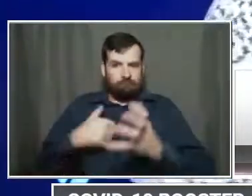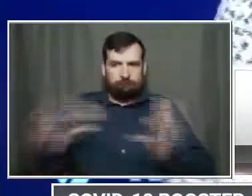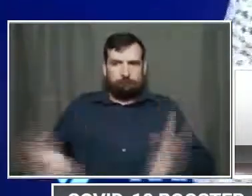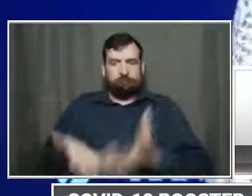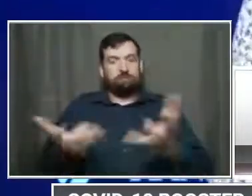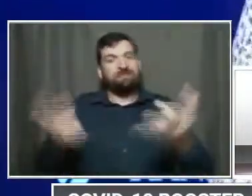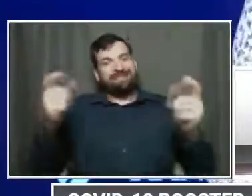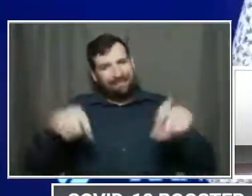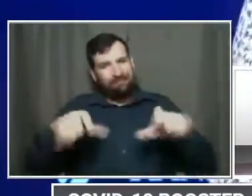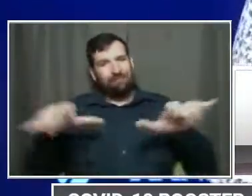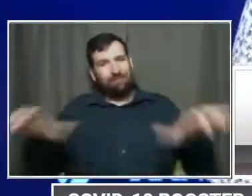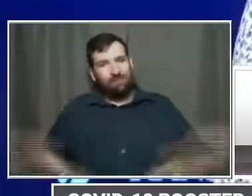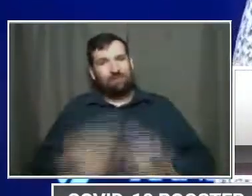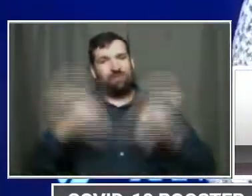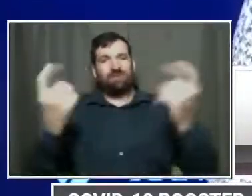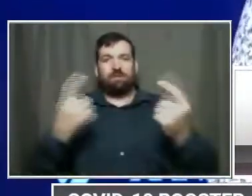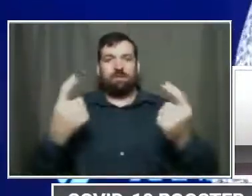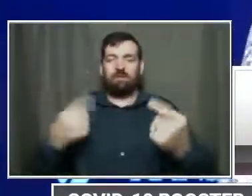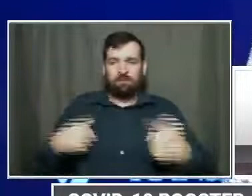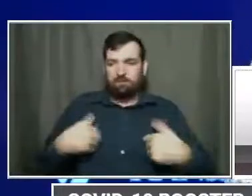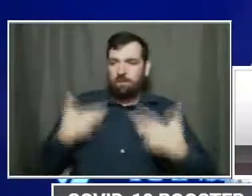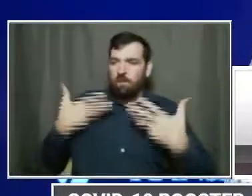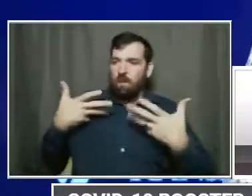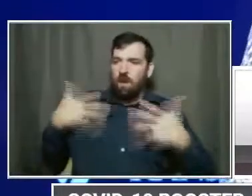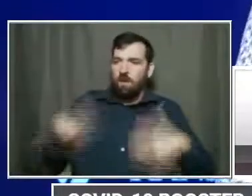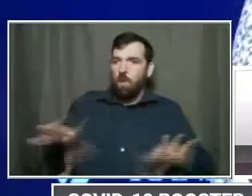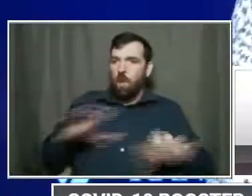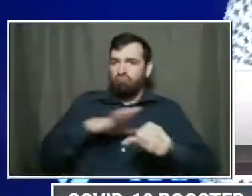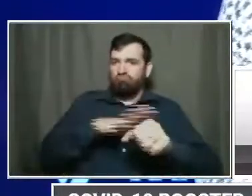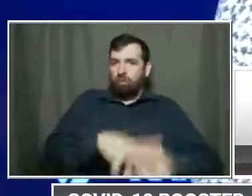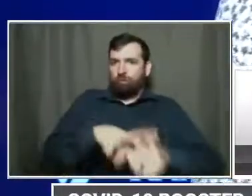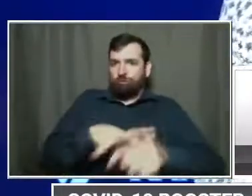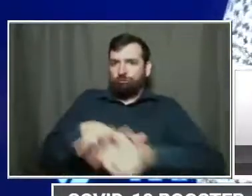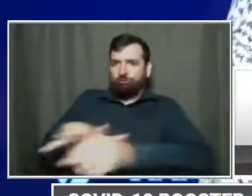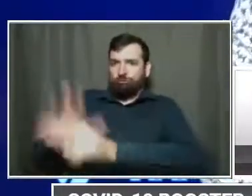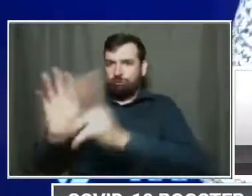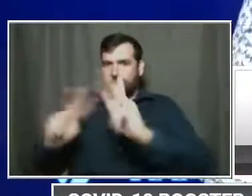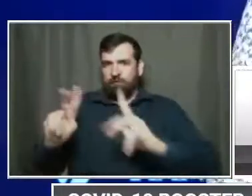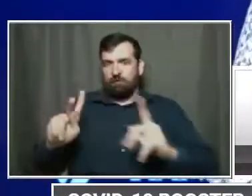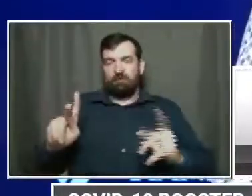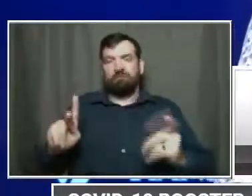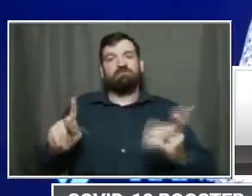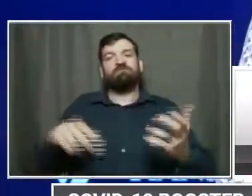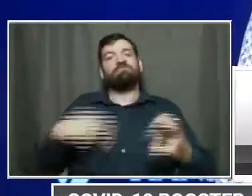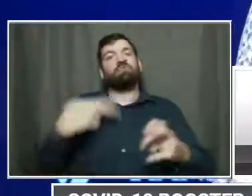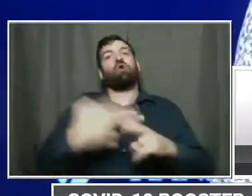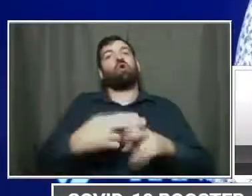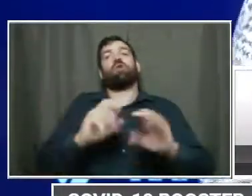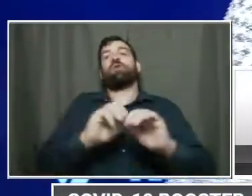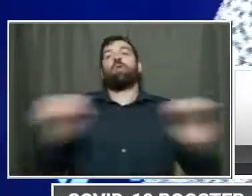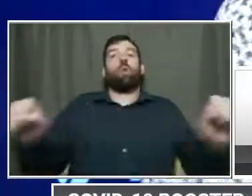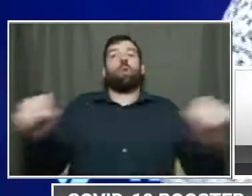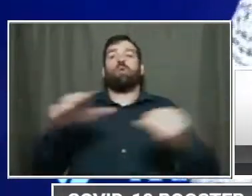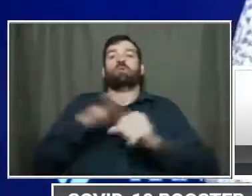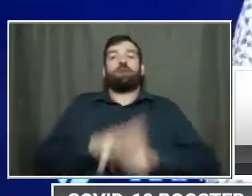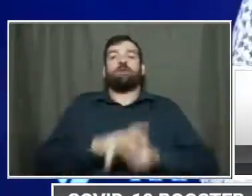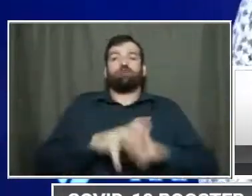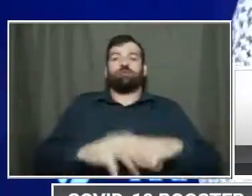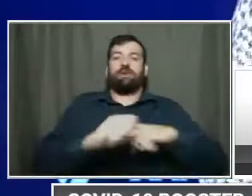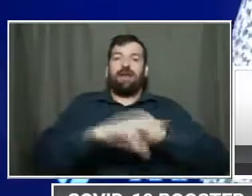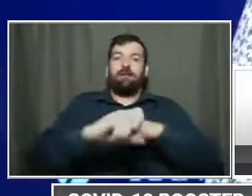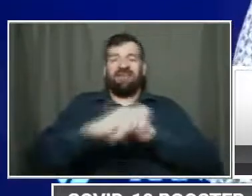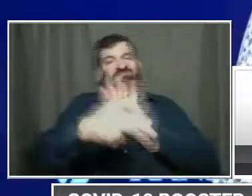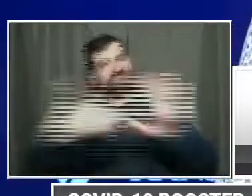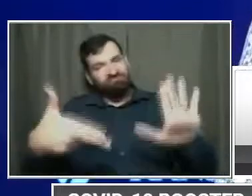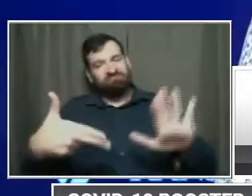something. And so I said, well, I don't want to pressure anybody. Yeah. So we called it a no pressure campaign. Like, we put that on everything and